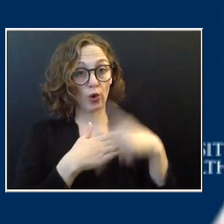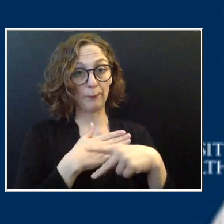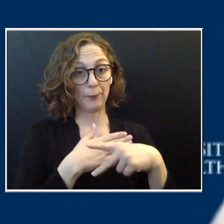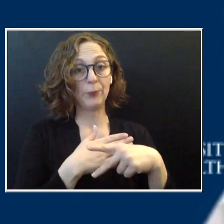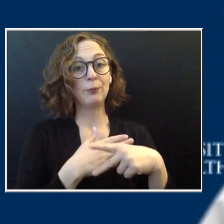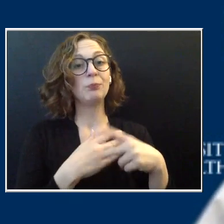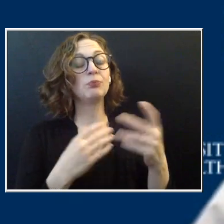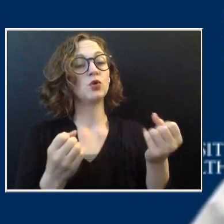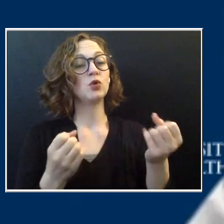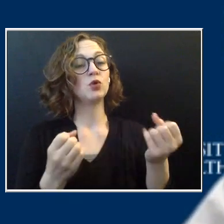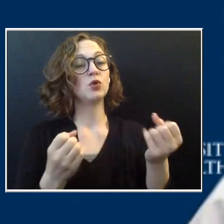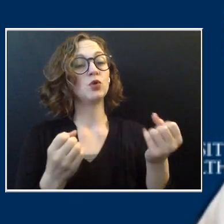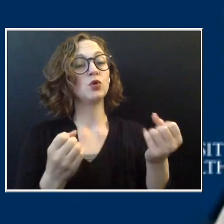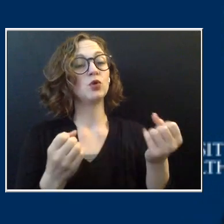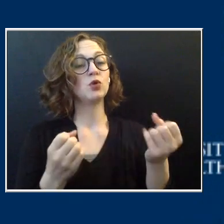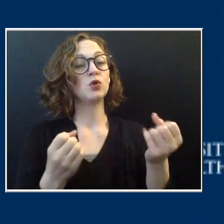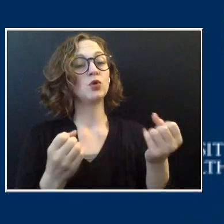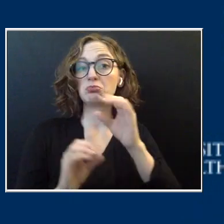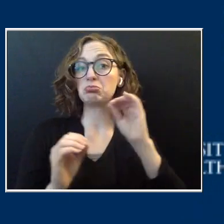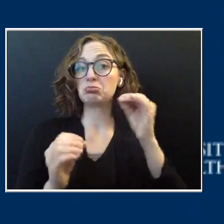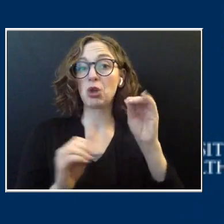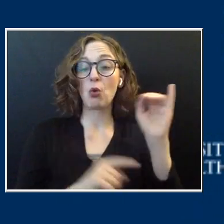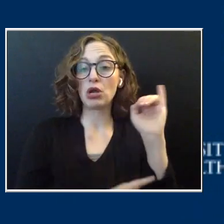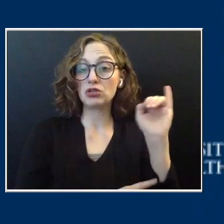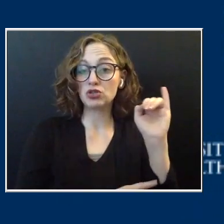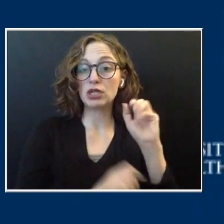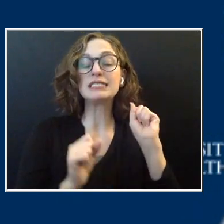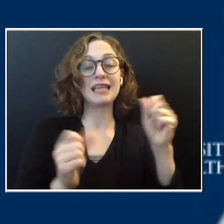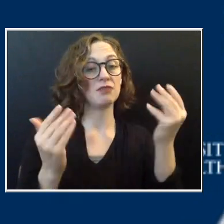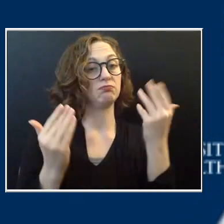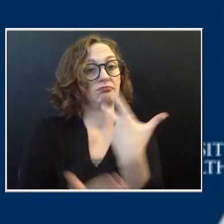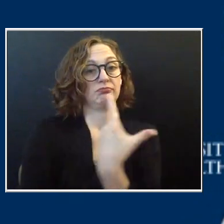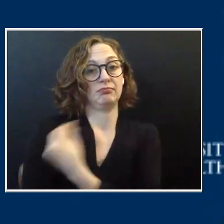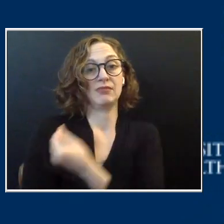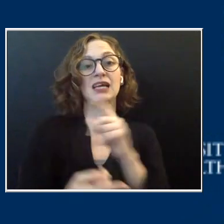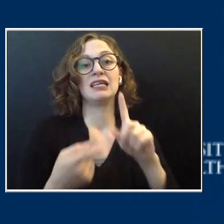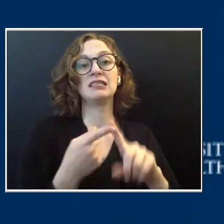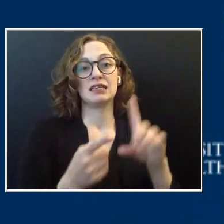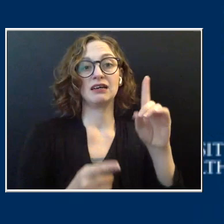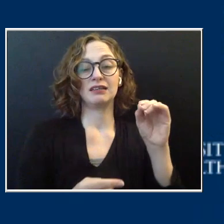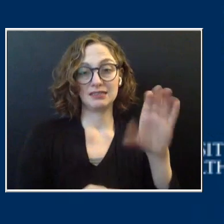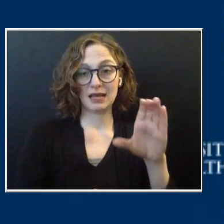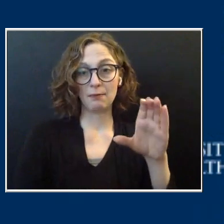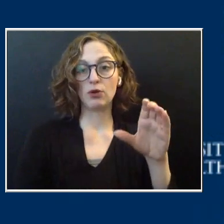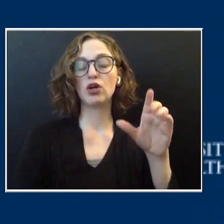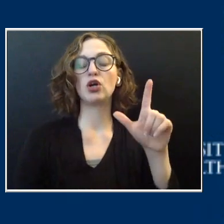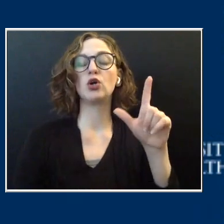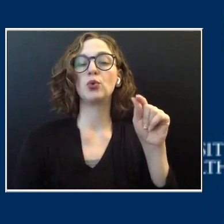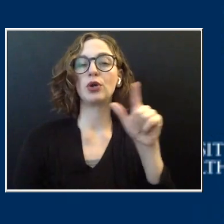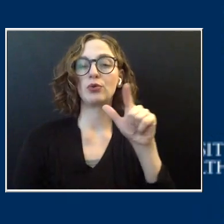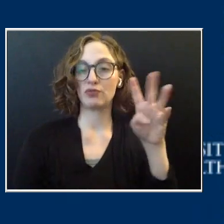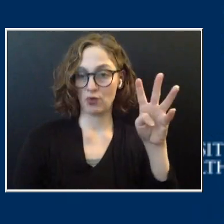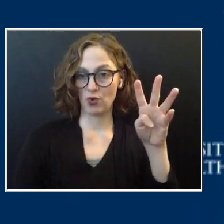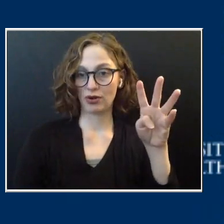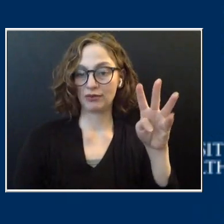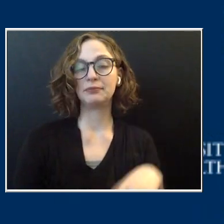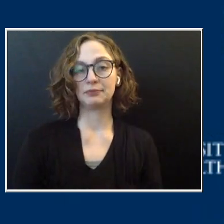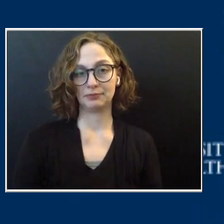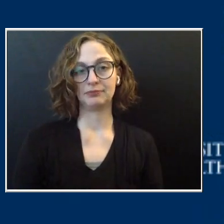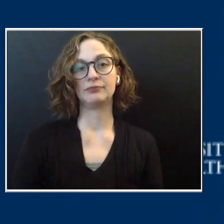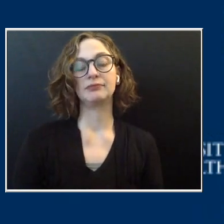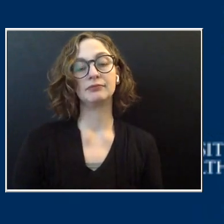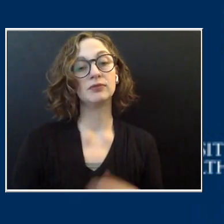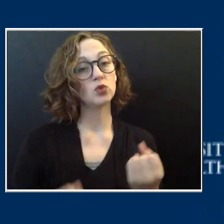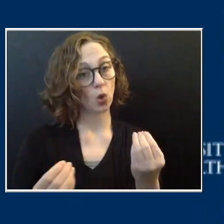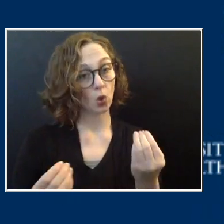until December of 2024, so a year from now. So we'll provide more information about those, but certainly